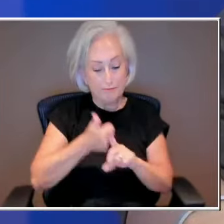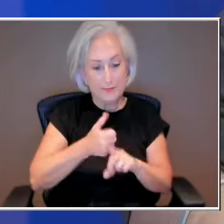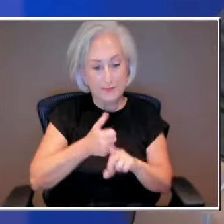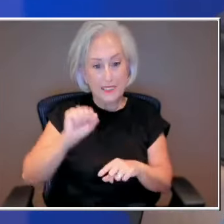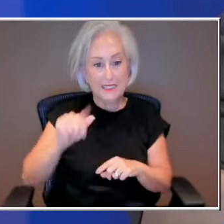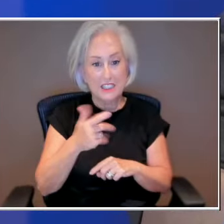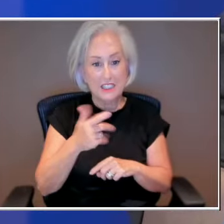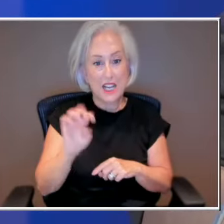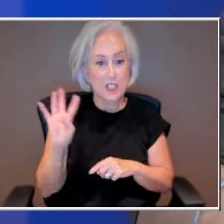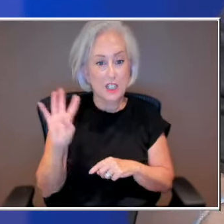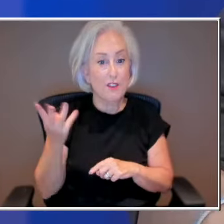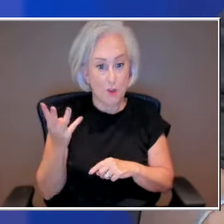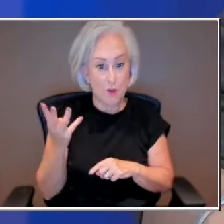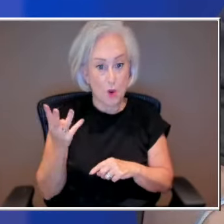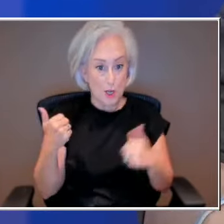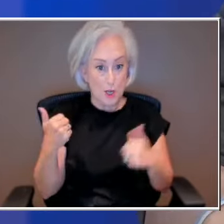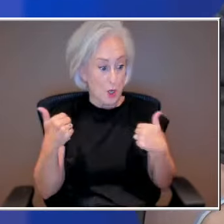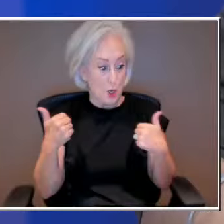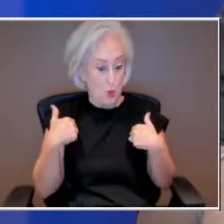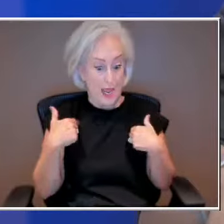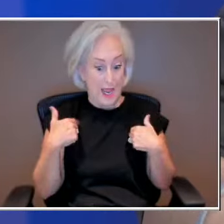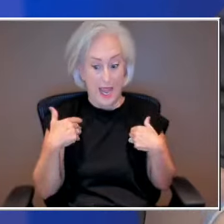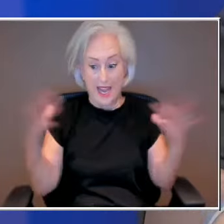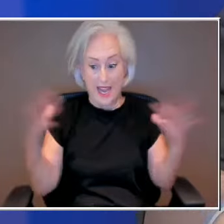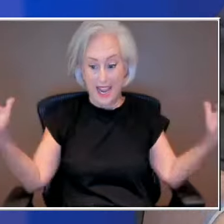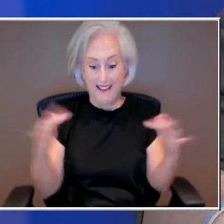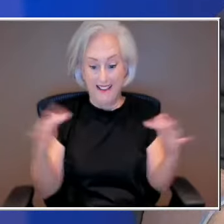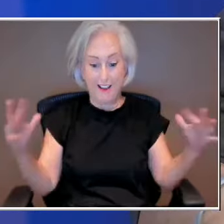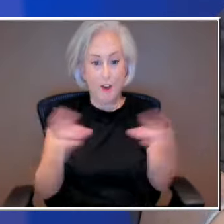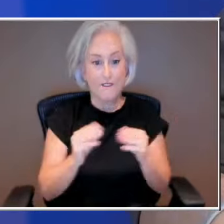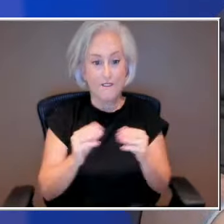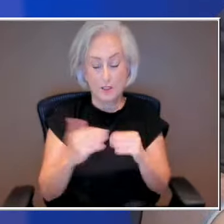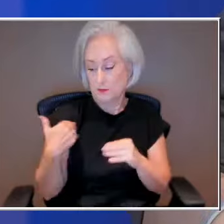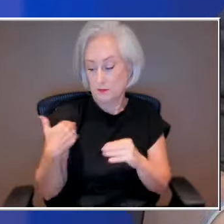our conference here in April. We brought in over